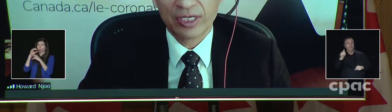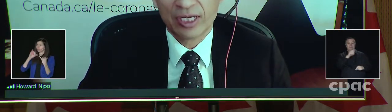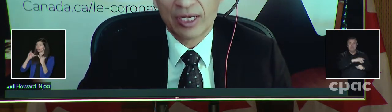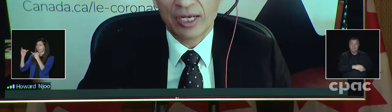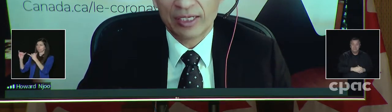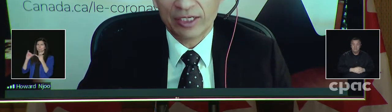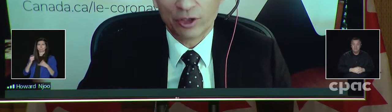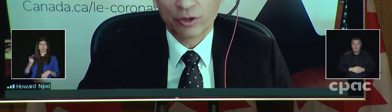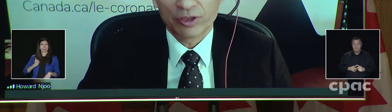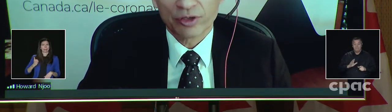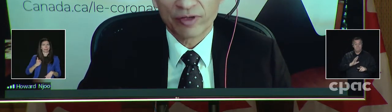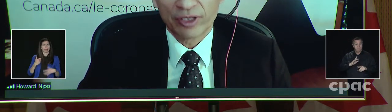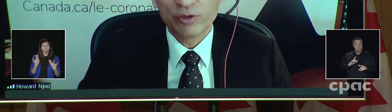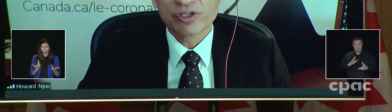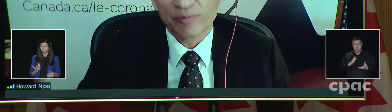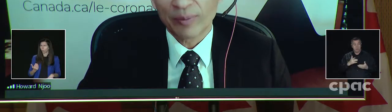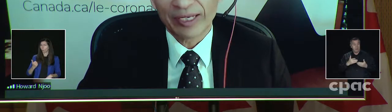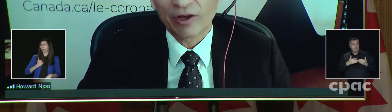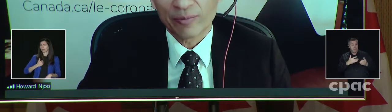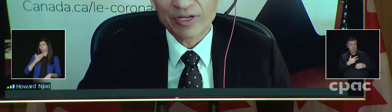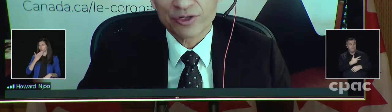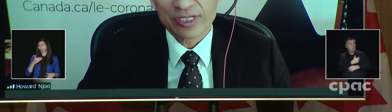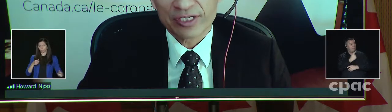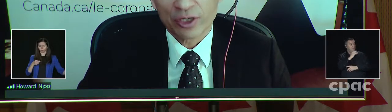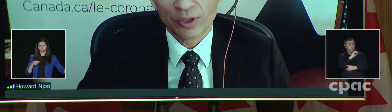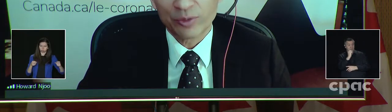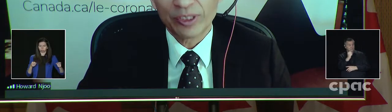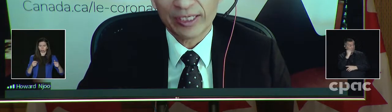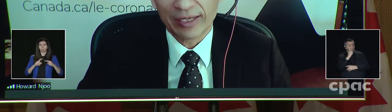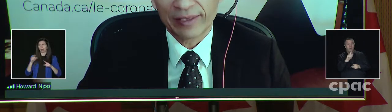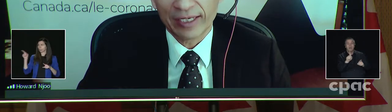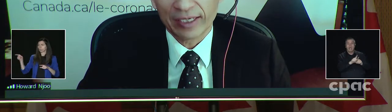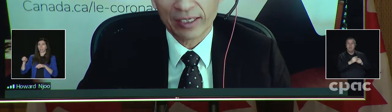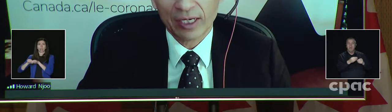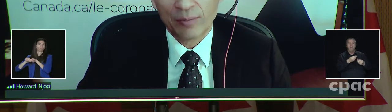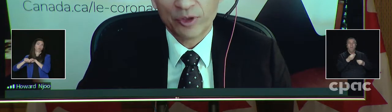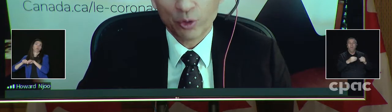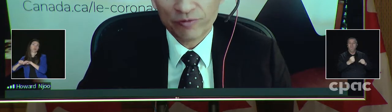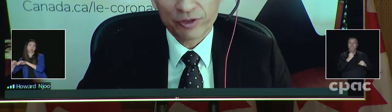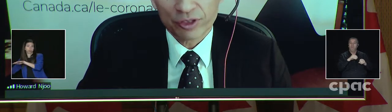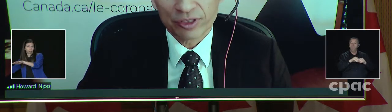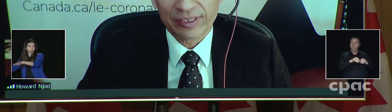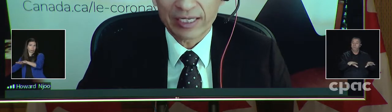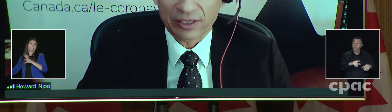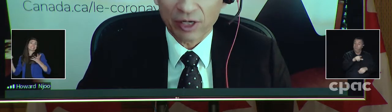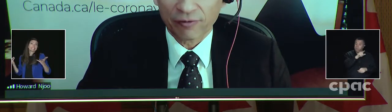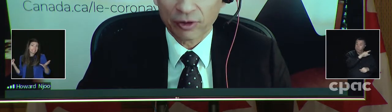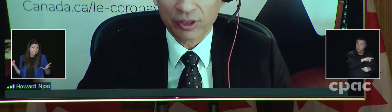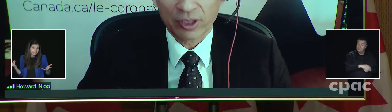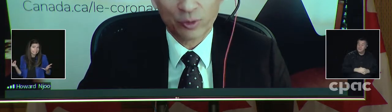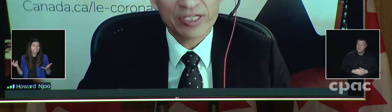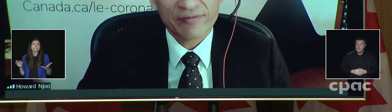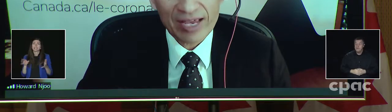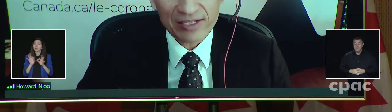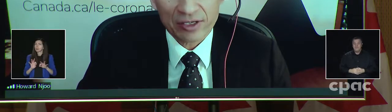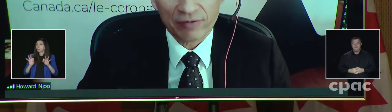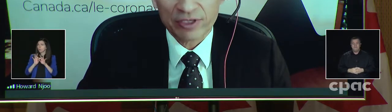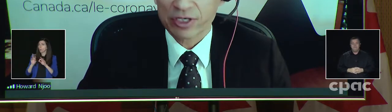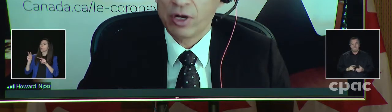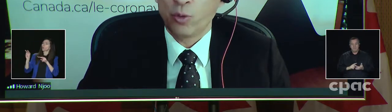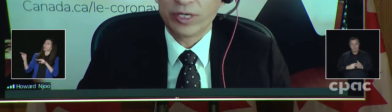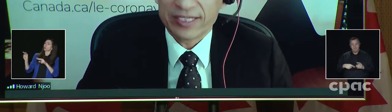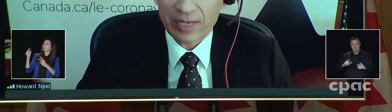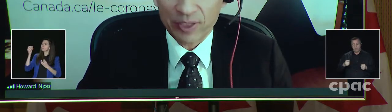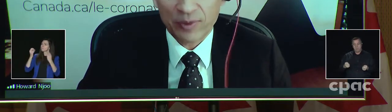and sort of the use of public health measures. And so it really, I think, behooves you to take a careful look. What is the vaccine